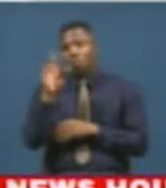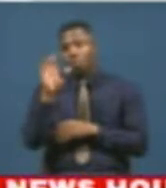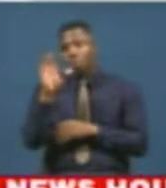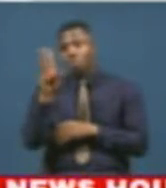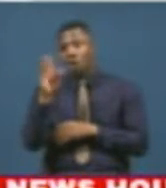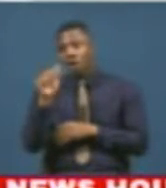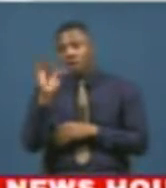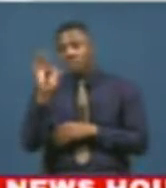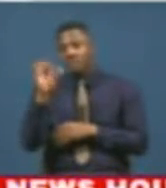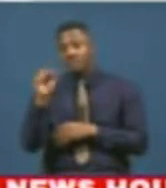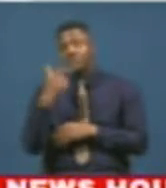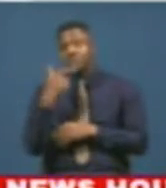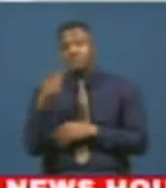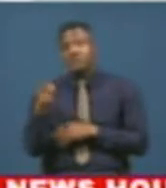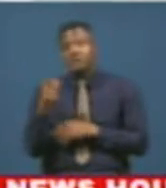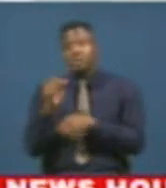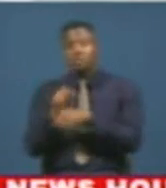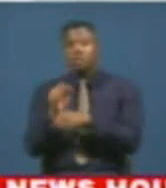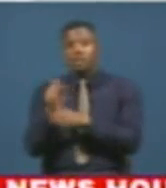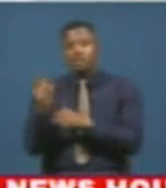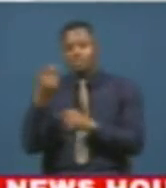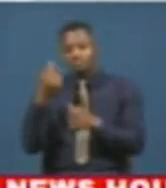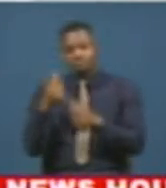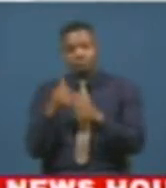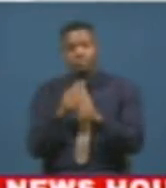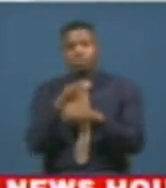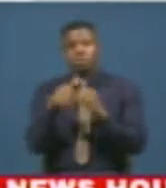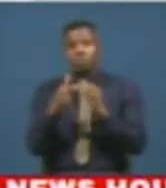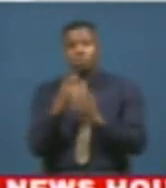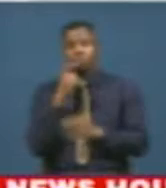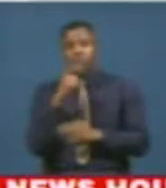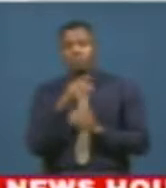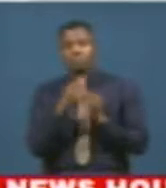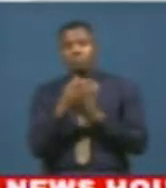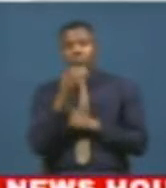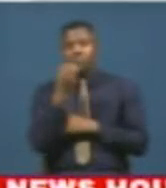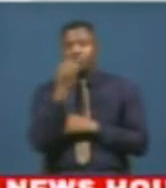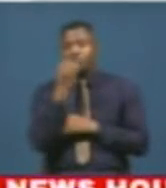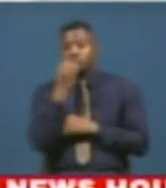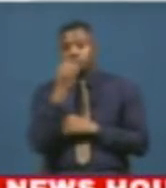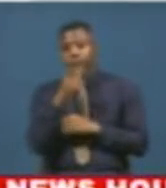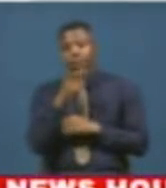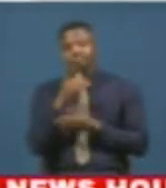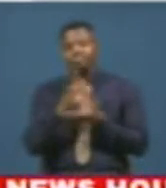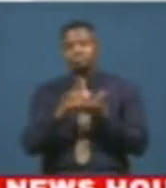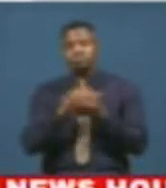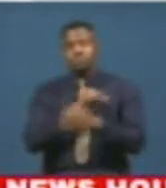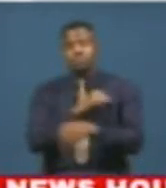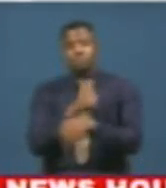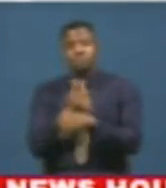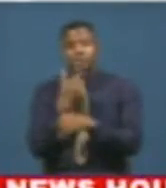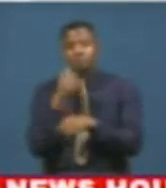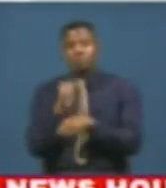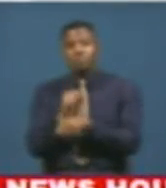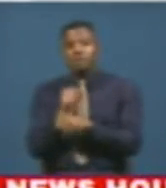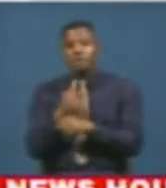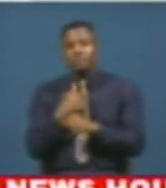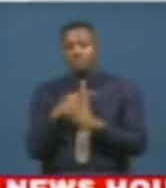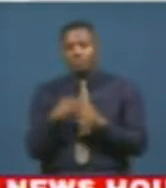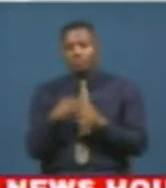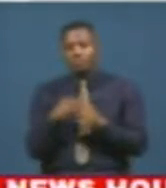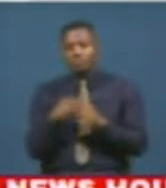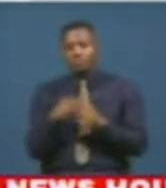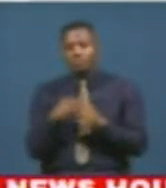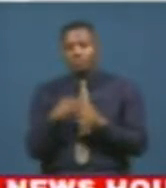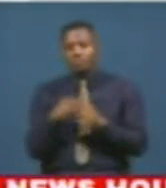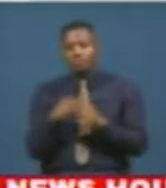Duncan, says the company is complying with all the directives from the Food and Drugs Authority. He says the company has measures in place